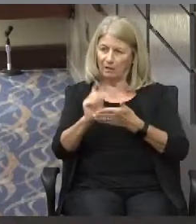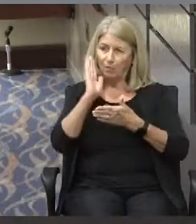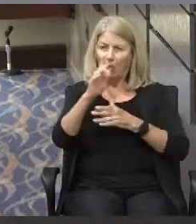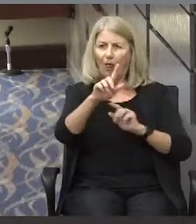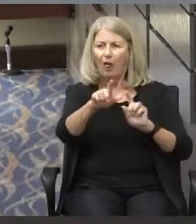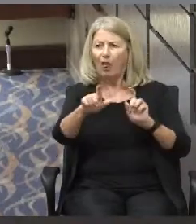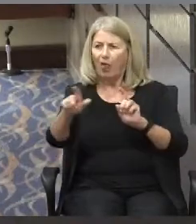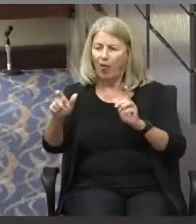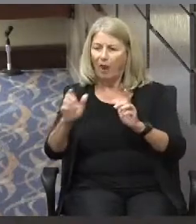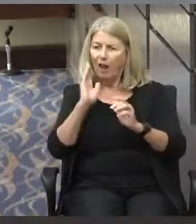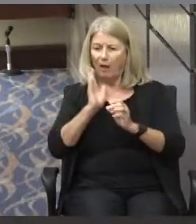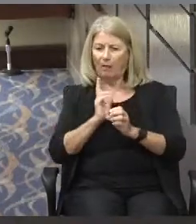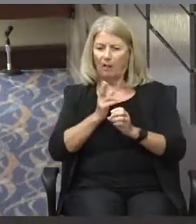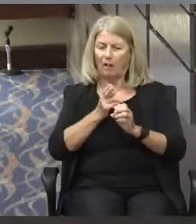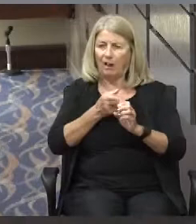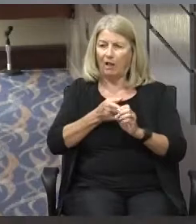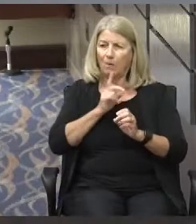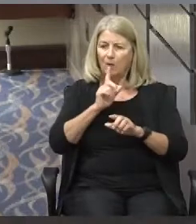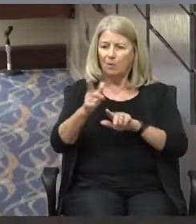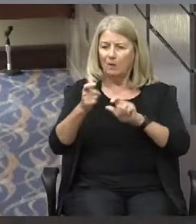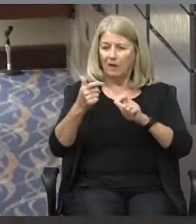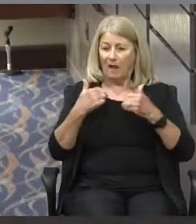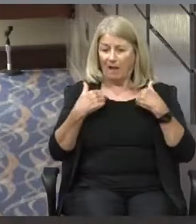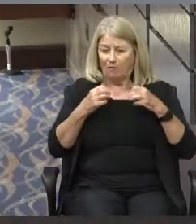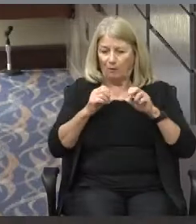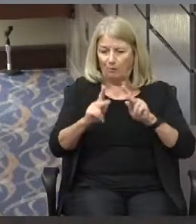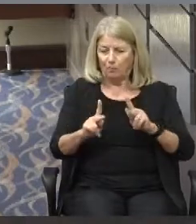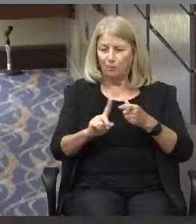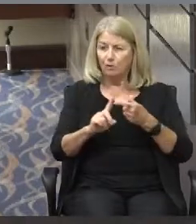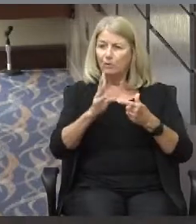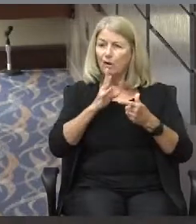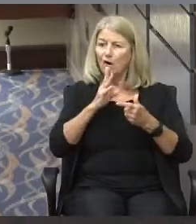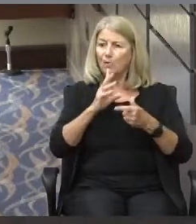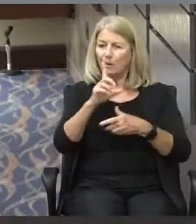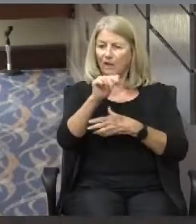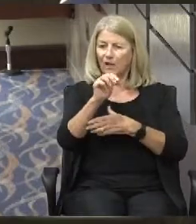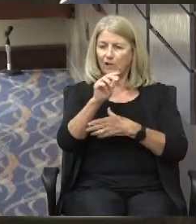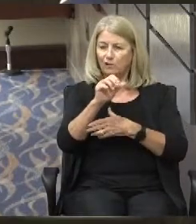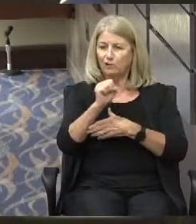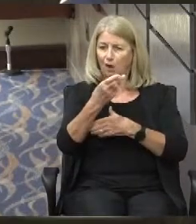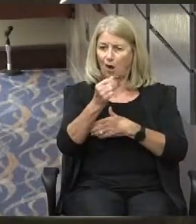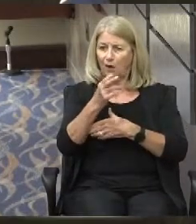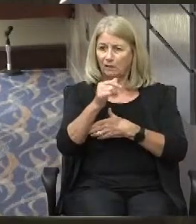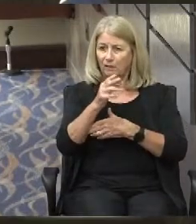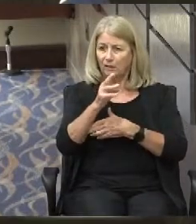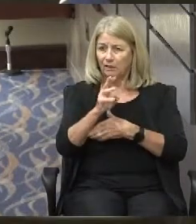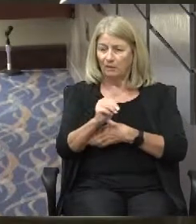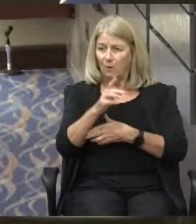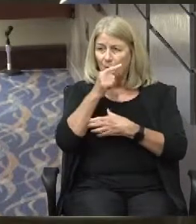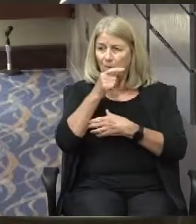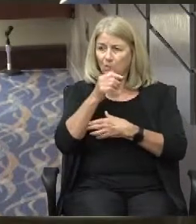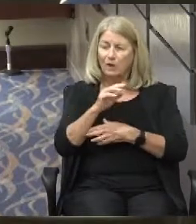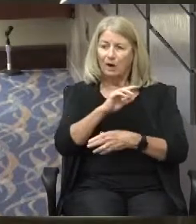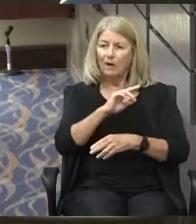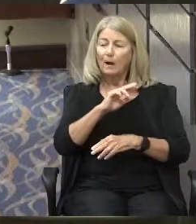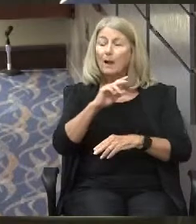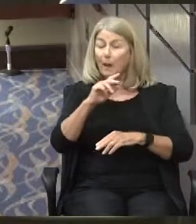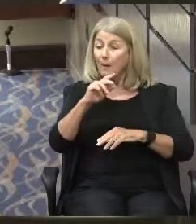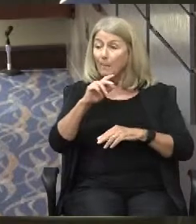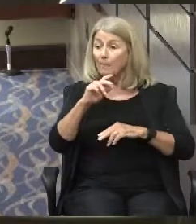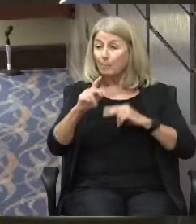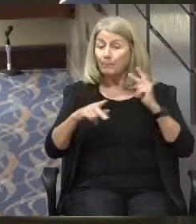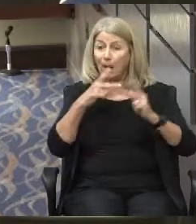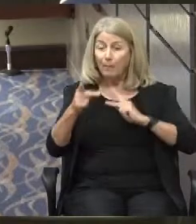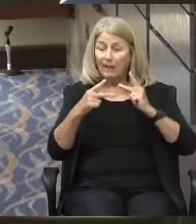I want to jump in real quick. I had the chance to connect with LaShonda Mallory Horn, who of course is our incredible Public Health District Director,